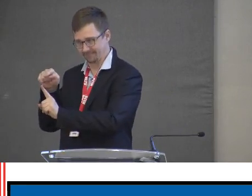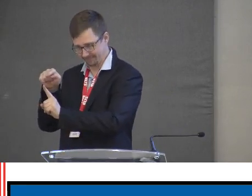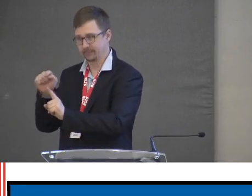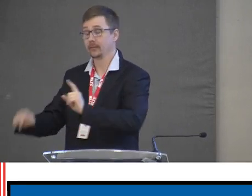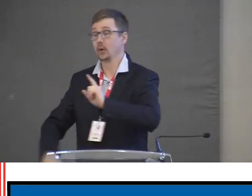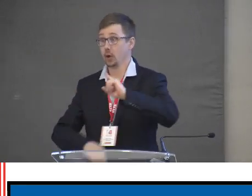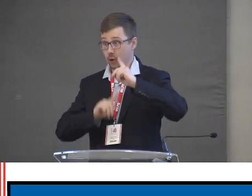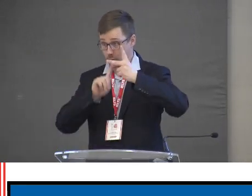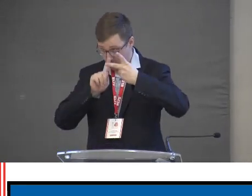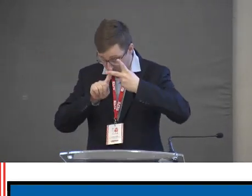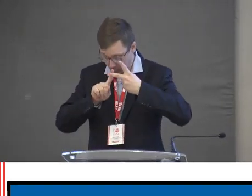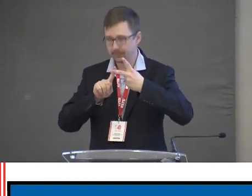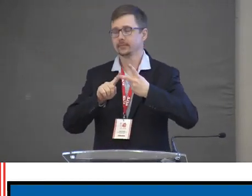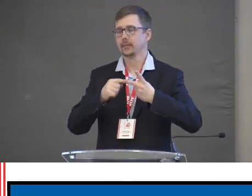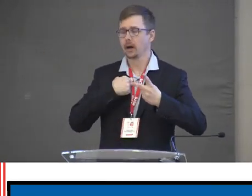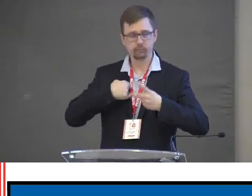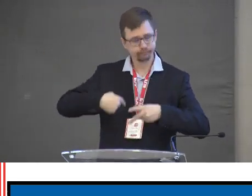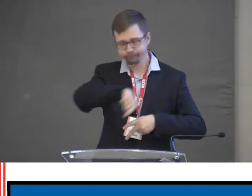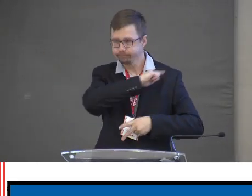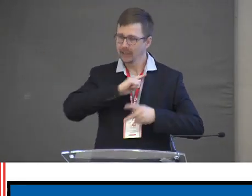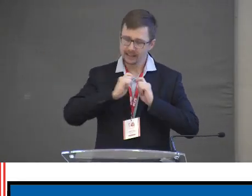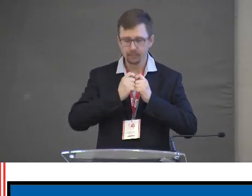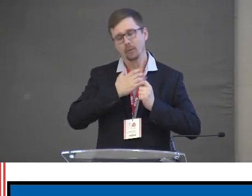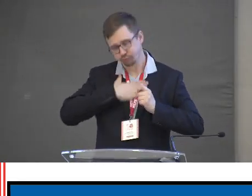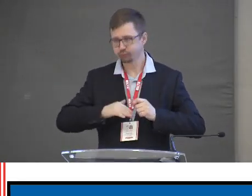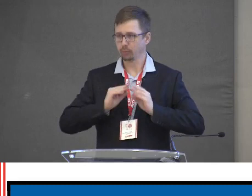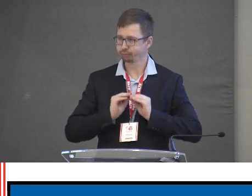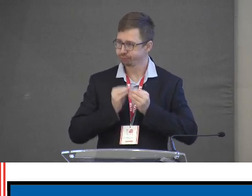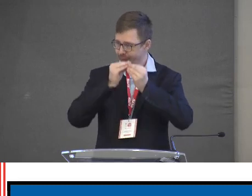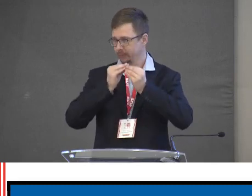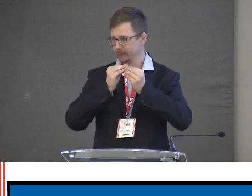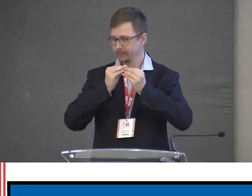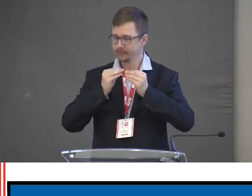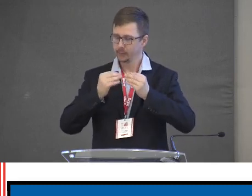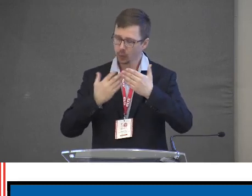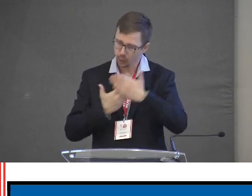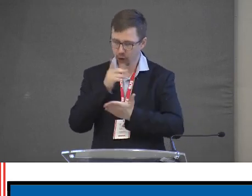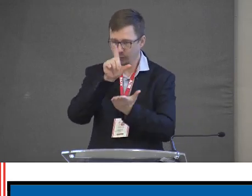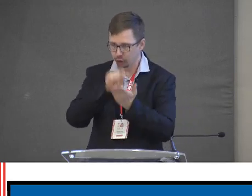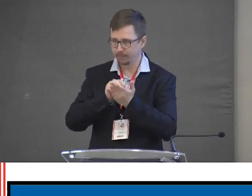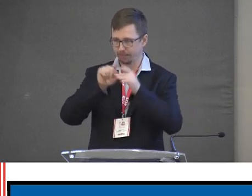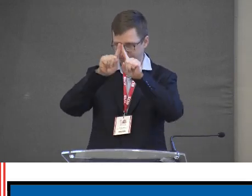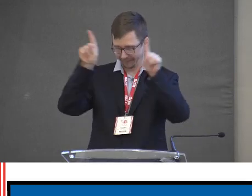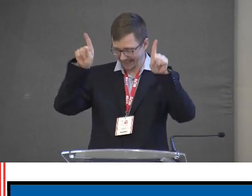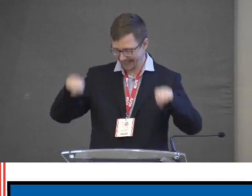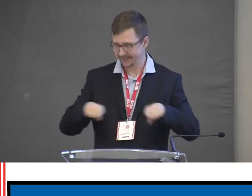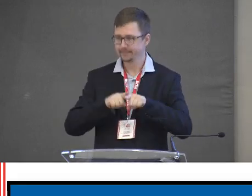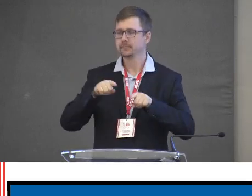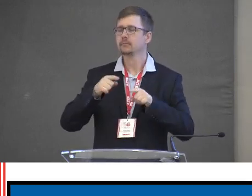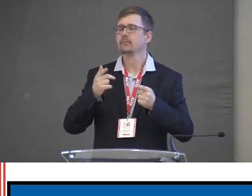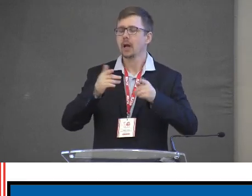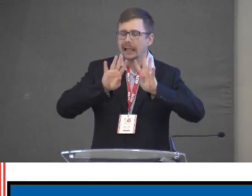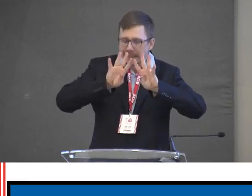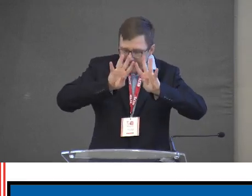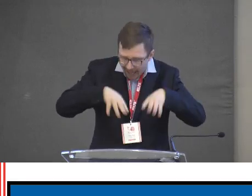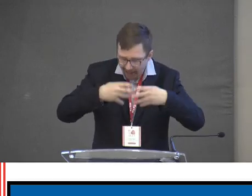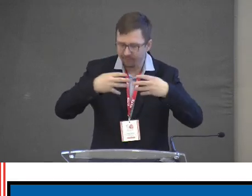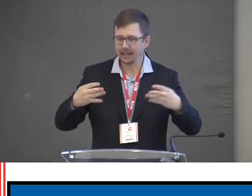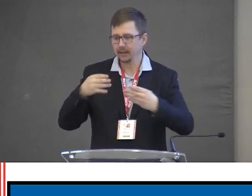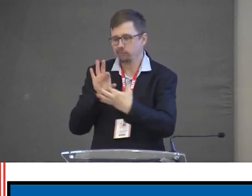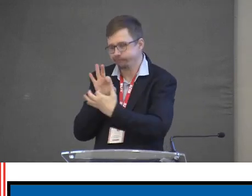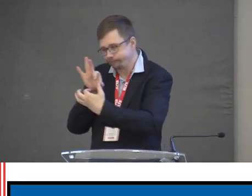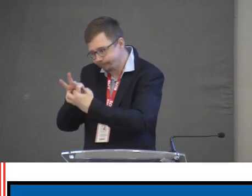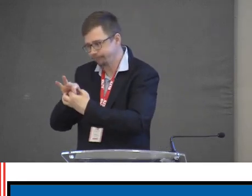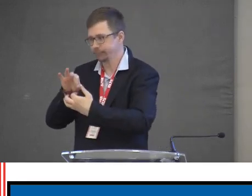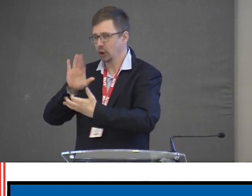apply and translate the ProSign for Czech Sign Language, and we wanted to create